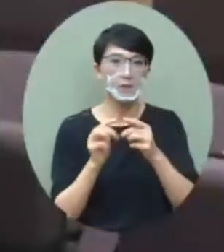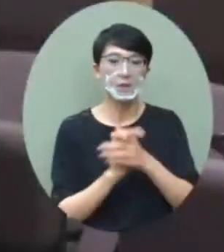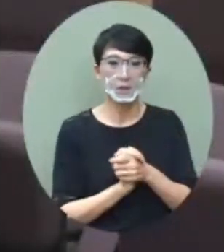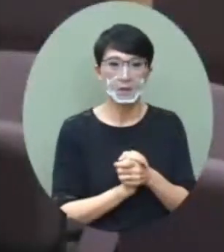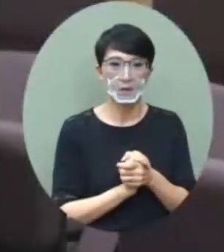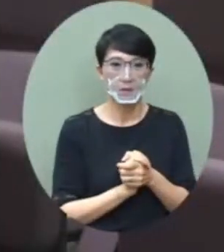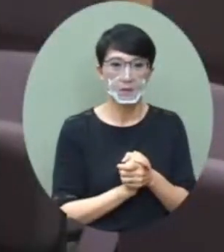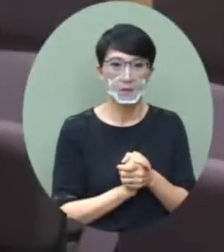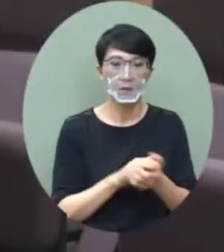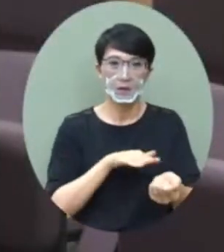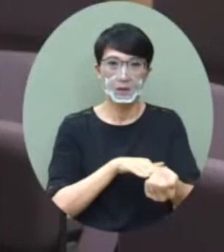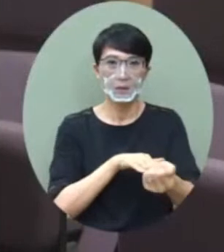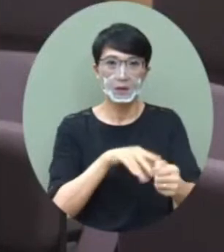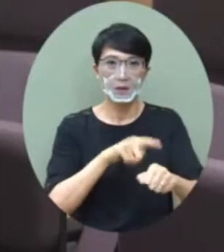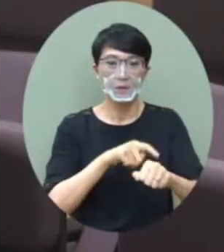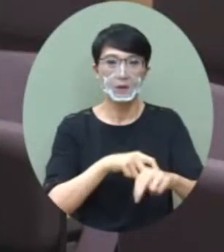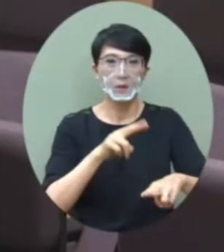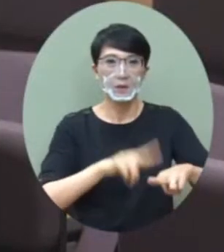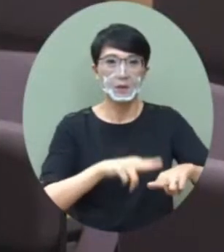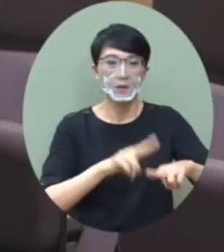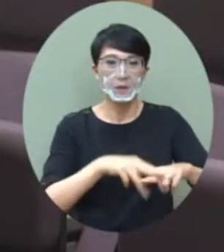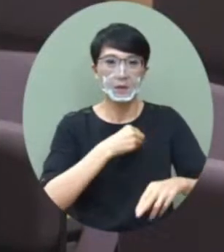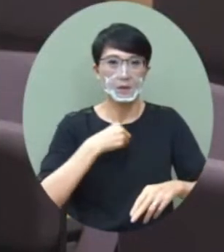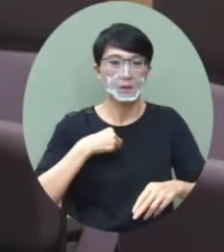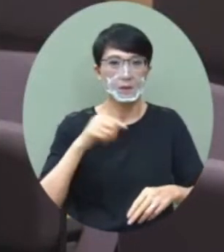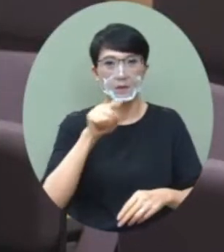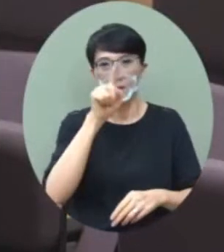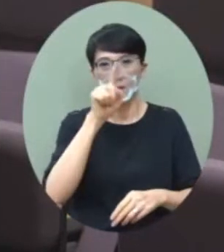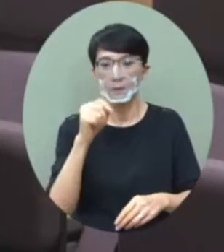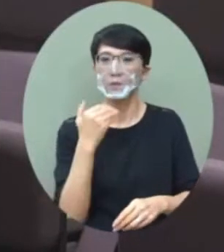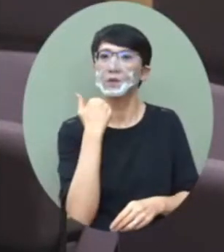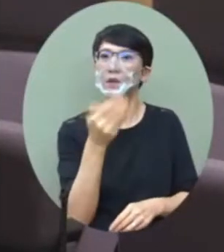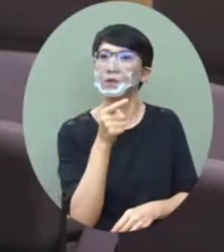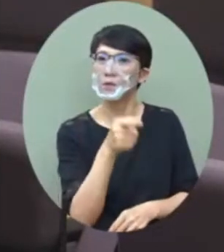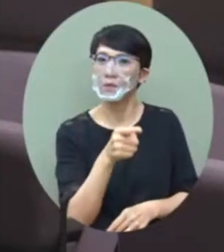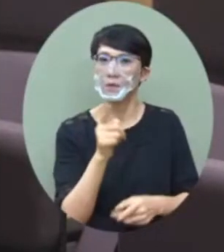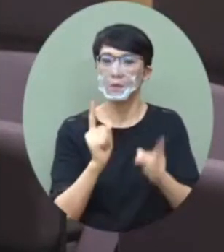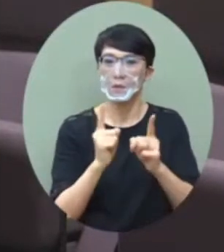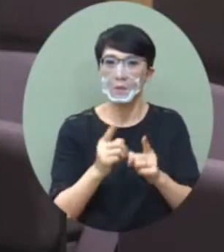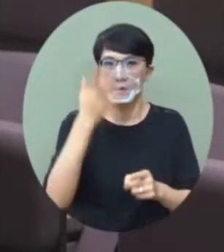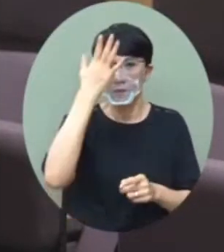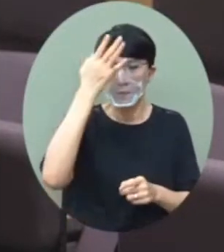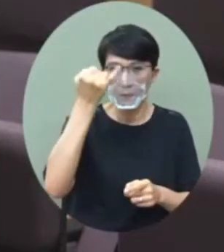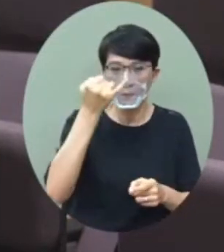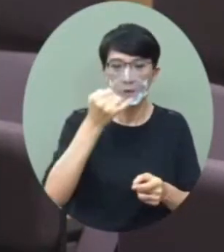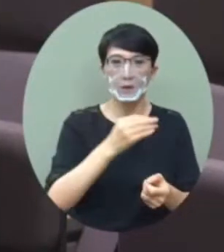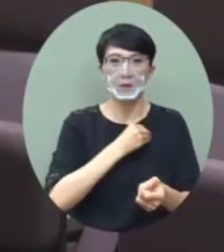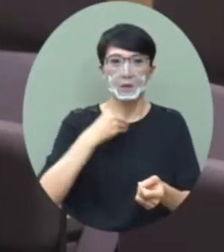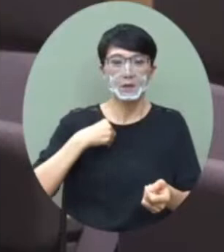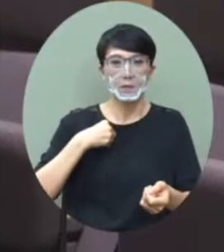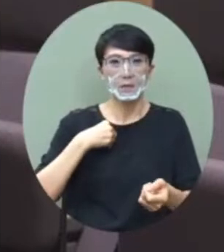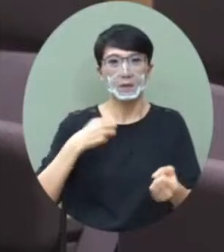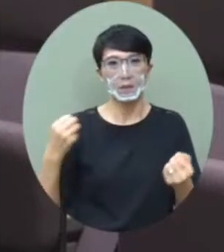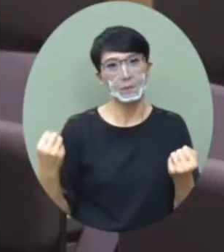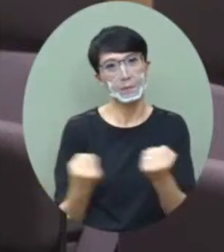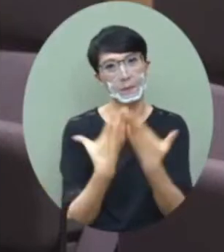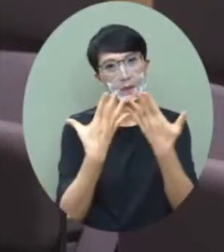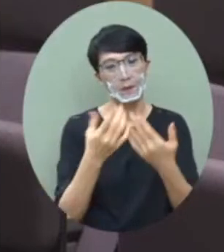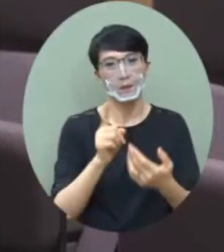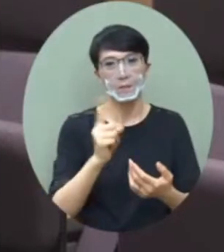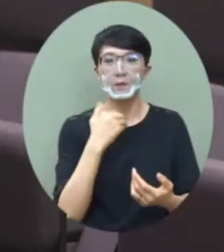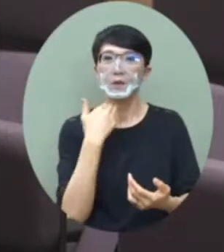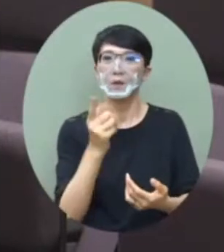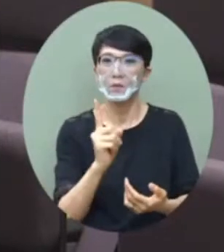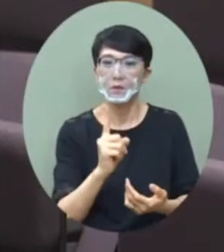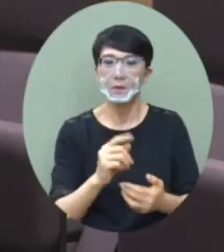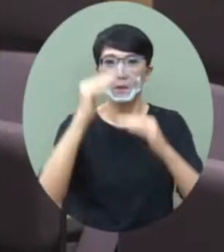think that these were false reports? Will there be any penalty? And if in the unfortunate event